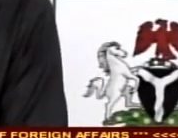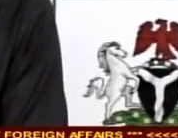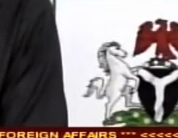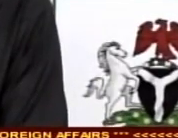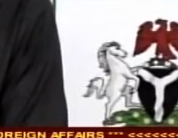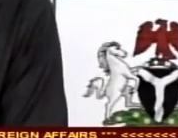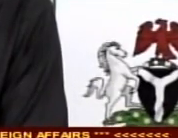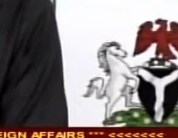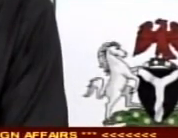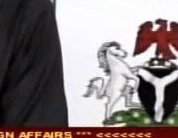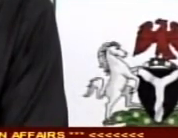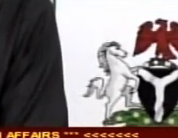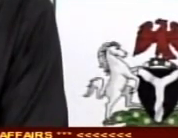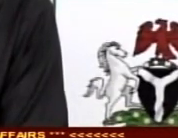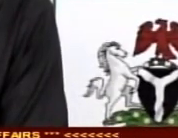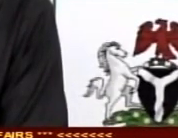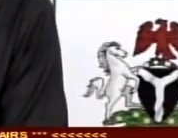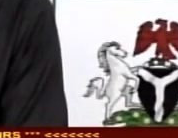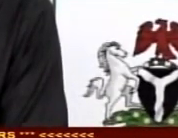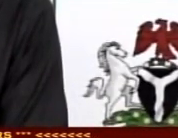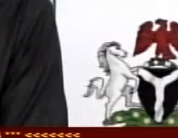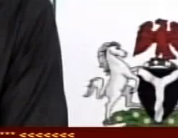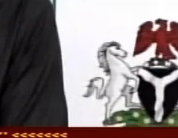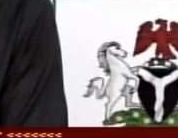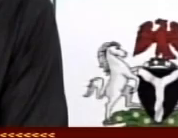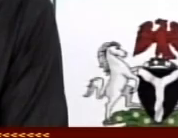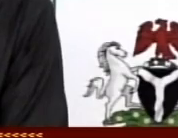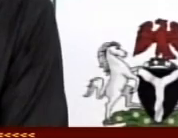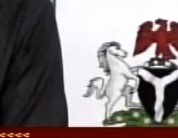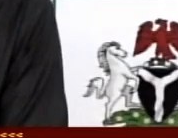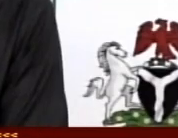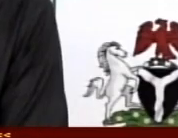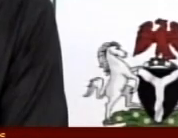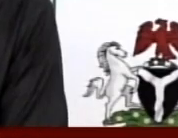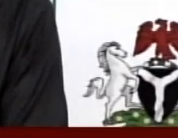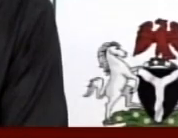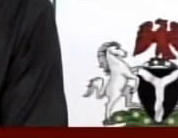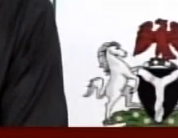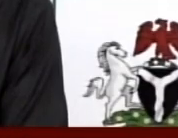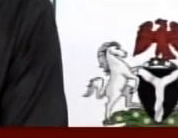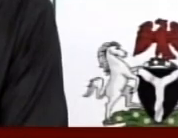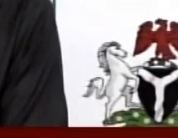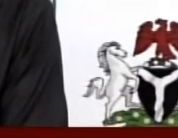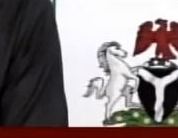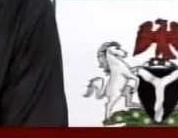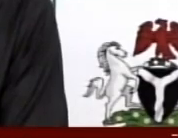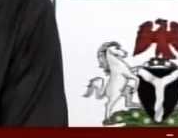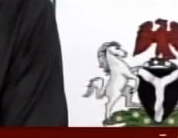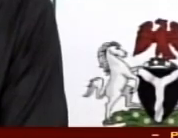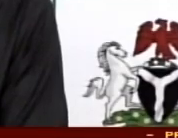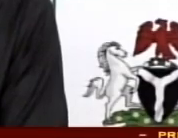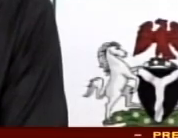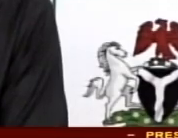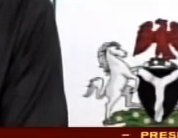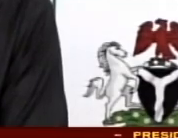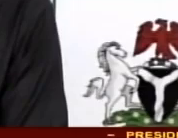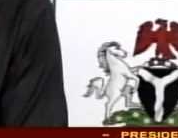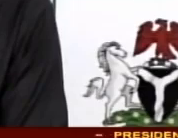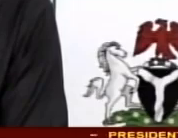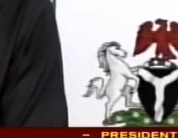COVID-19 cases. If I'm right, effective management of patients start with correct diagnosis, sir. Unless